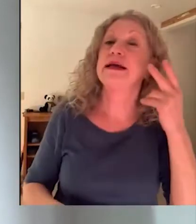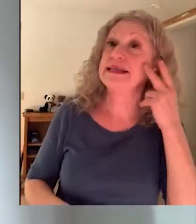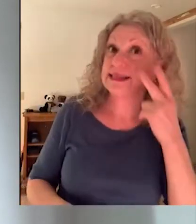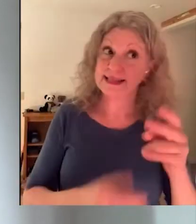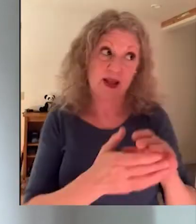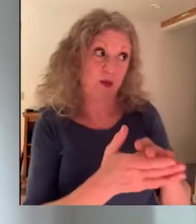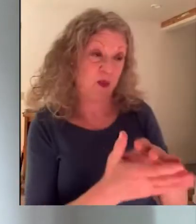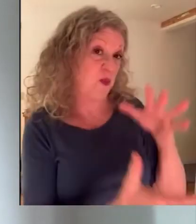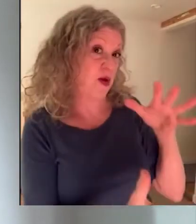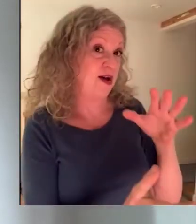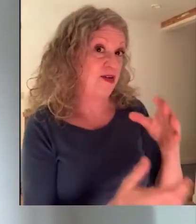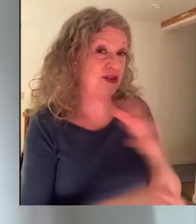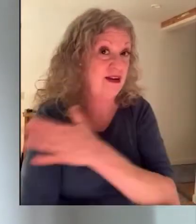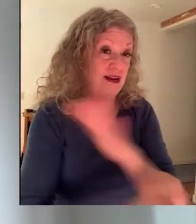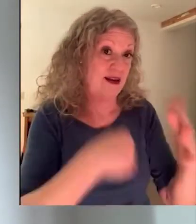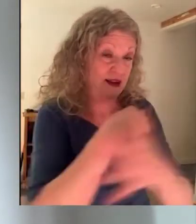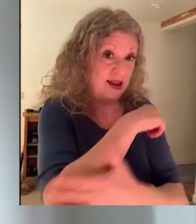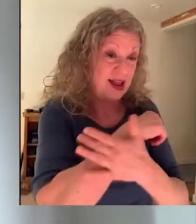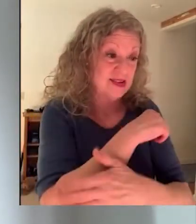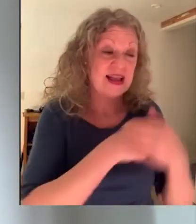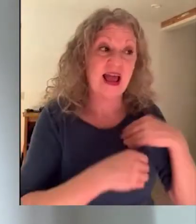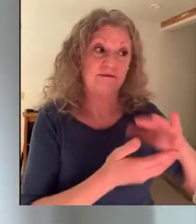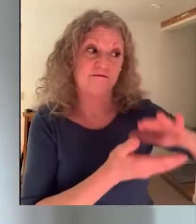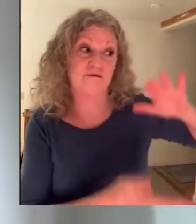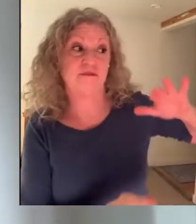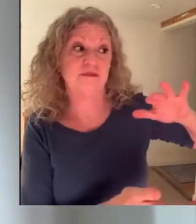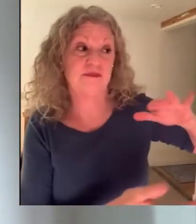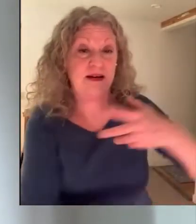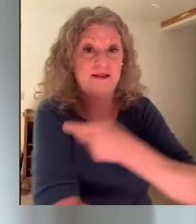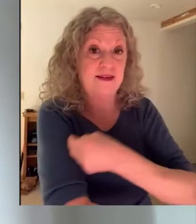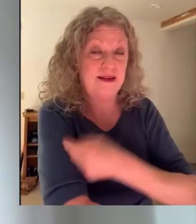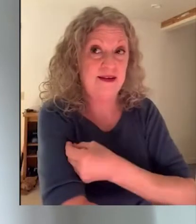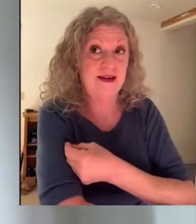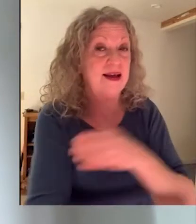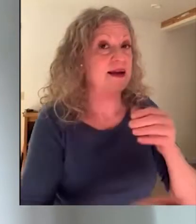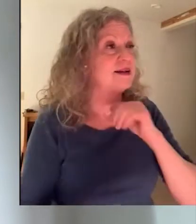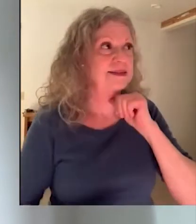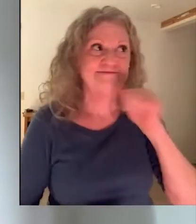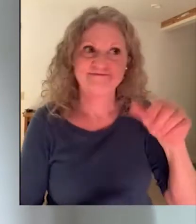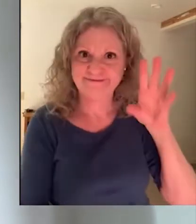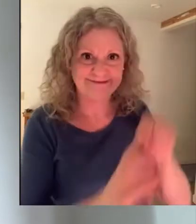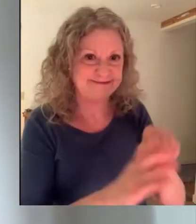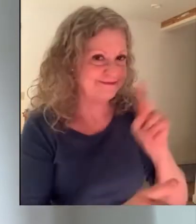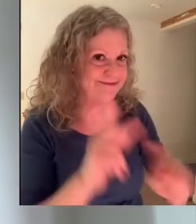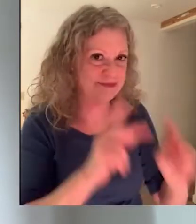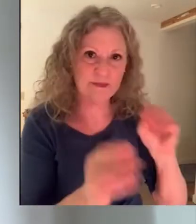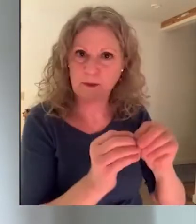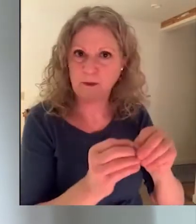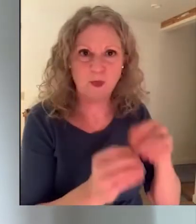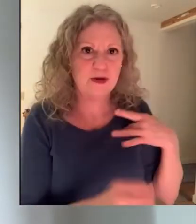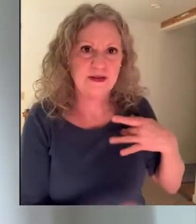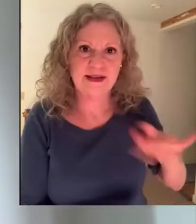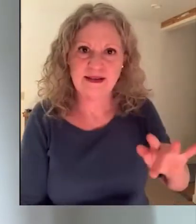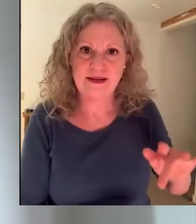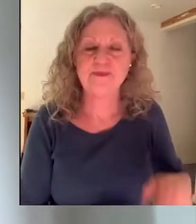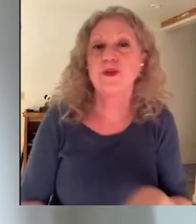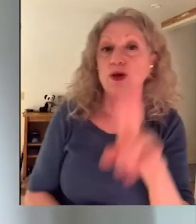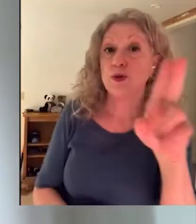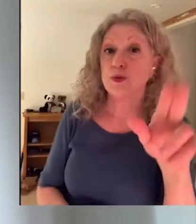these vaccines, leaving out the most vulnerable. United Nations Secretary